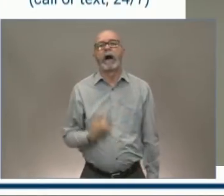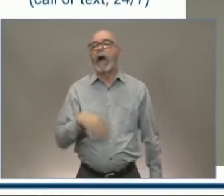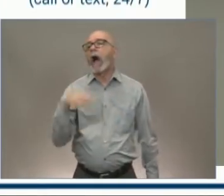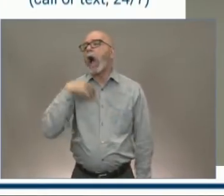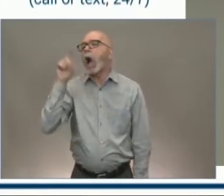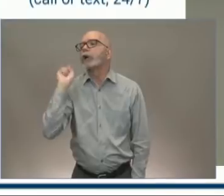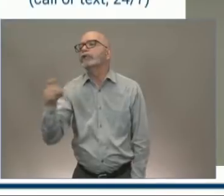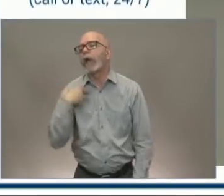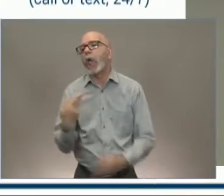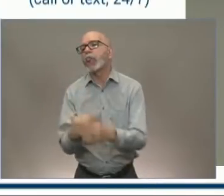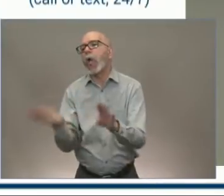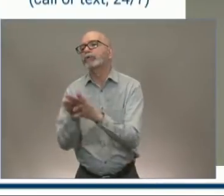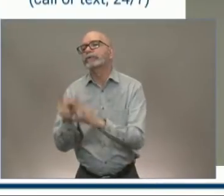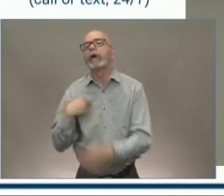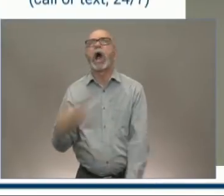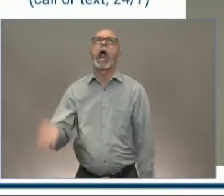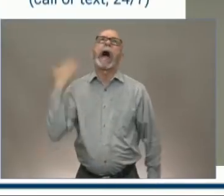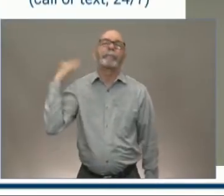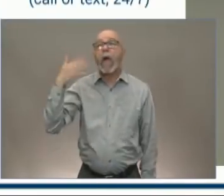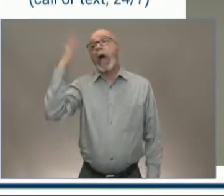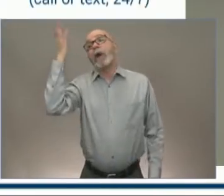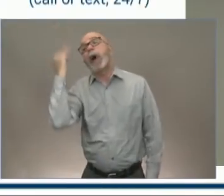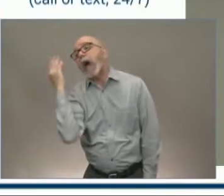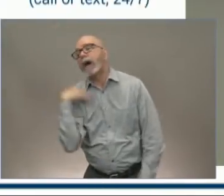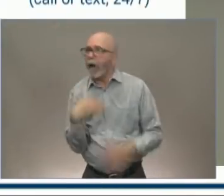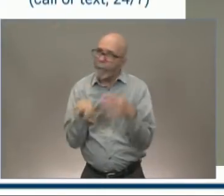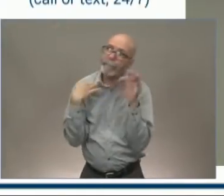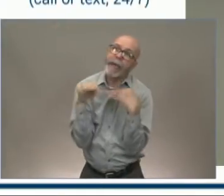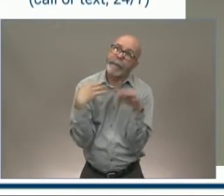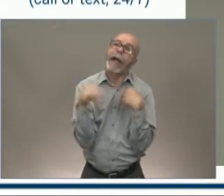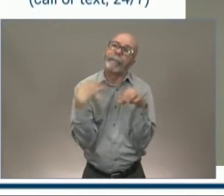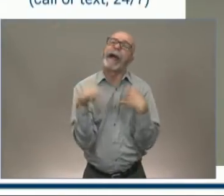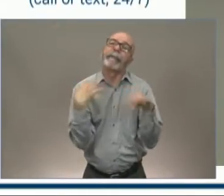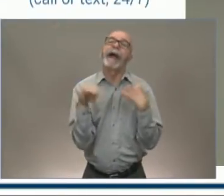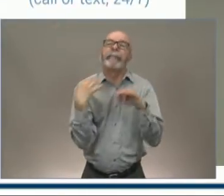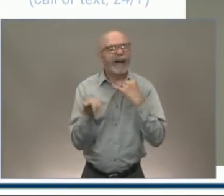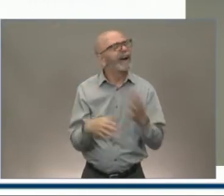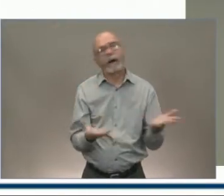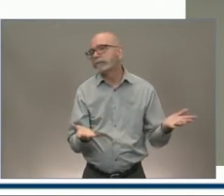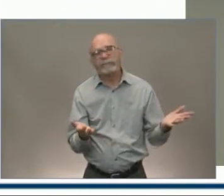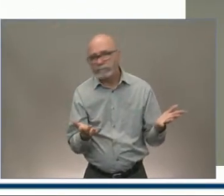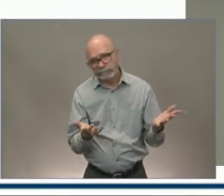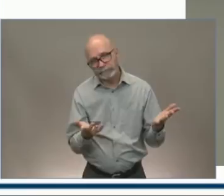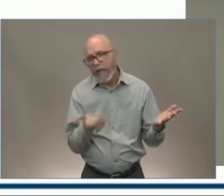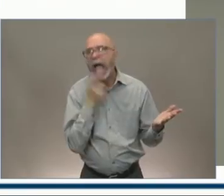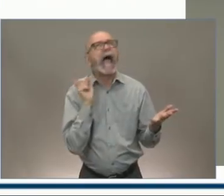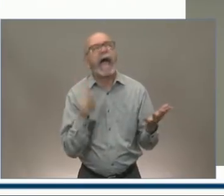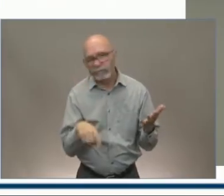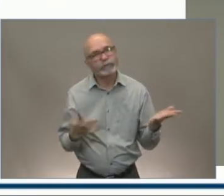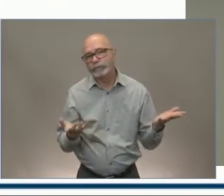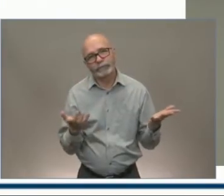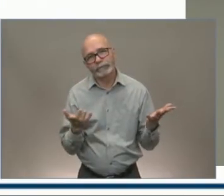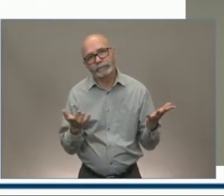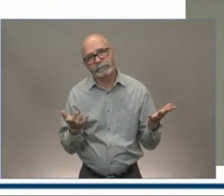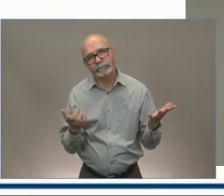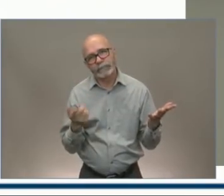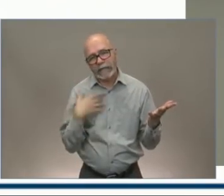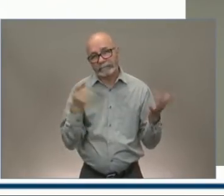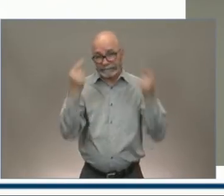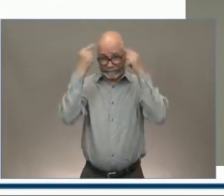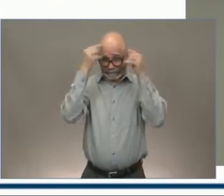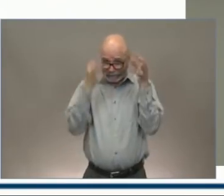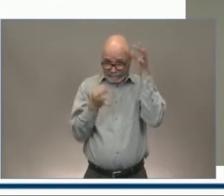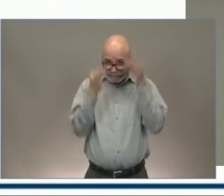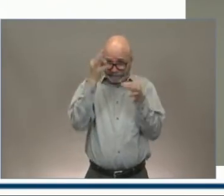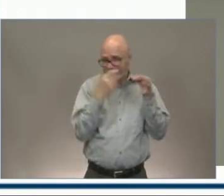have a significant spread of the illness and all the impacts that will have. We will always act in the side of caution and act early